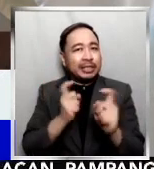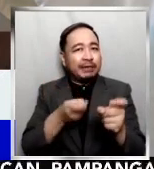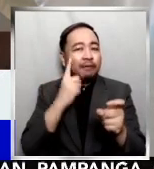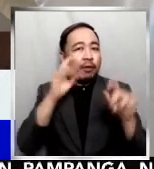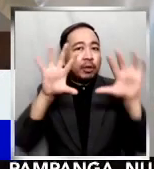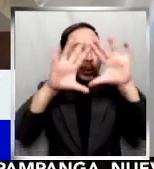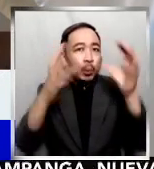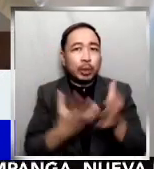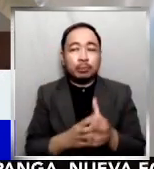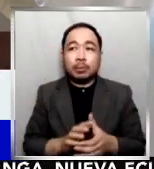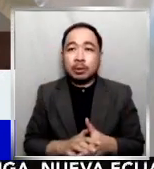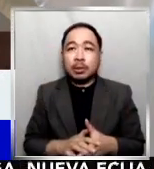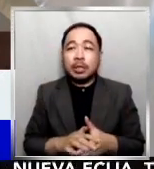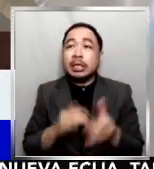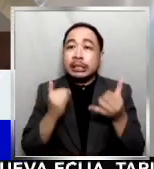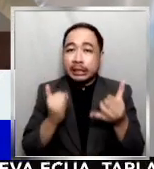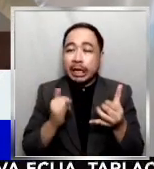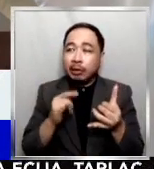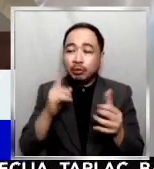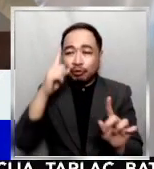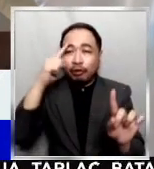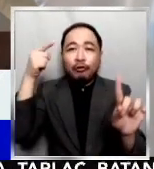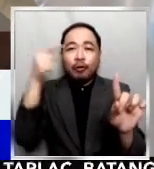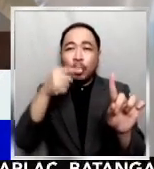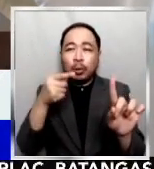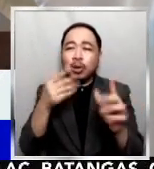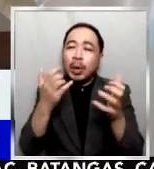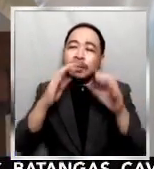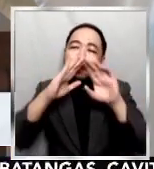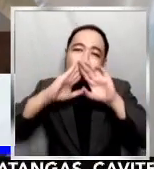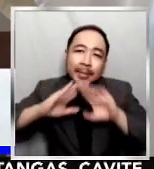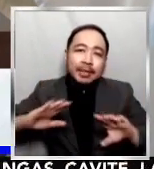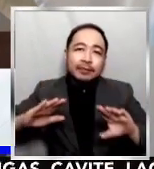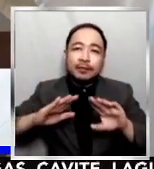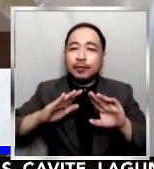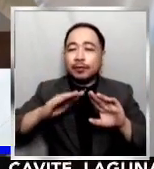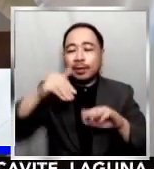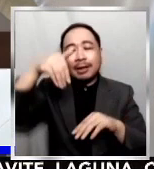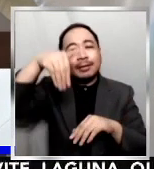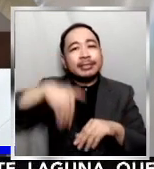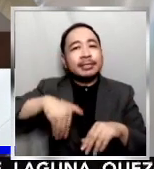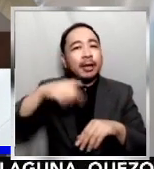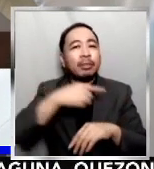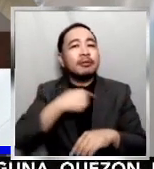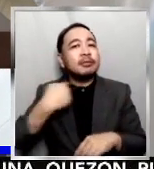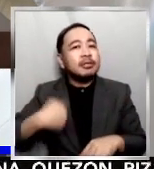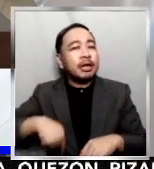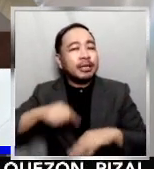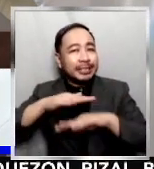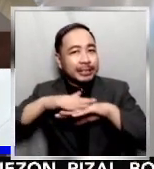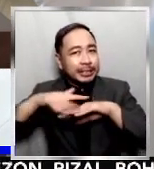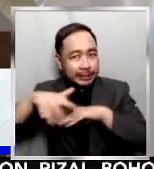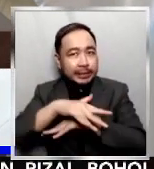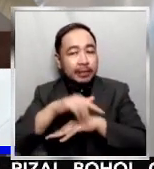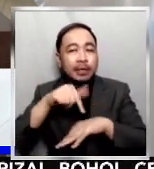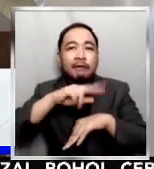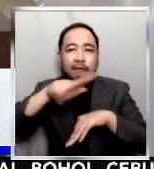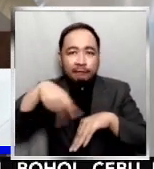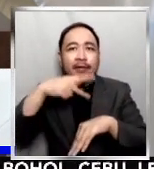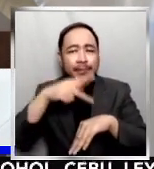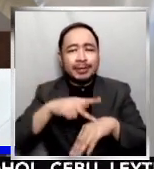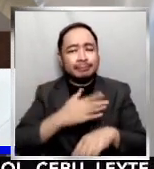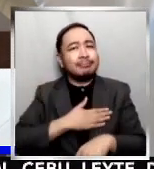a peaceful South China Sea. The Philippines is committed to this for as long as it